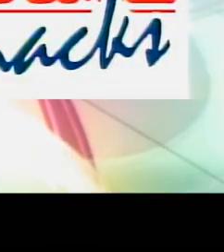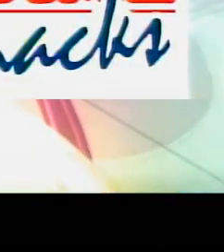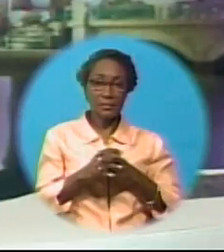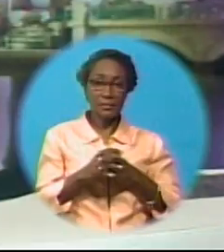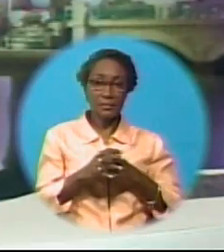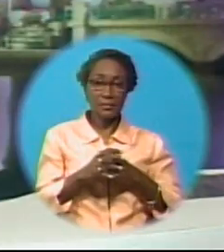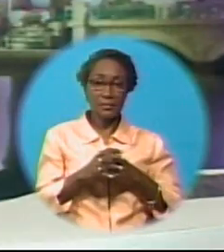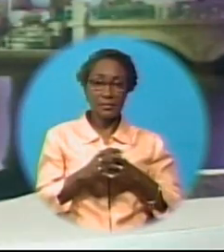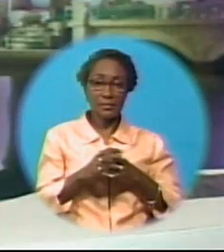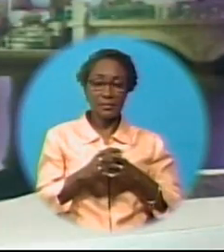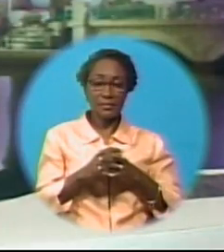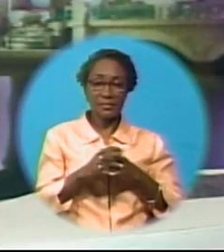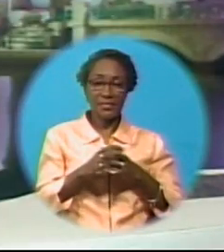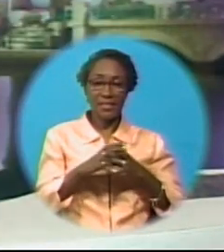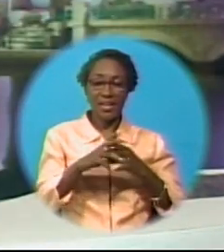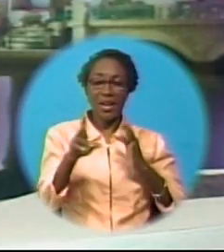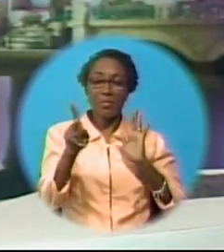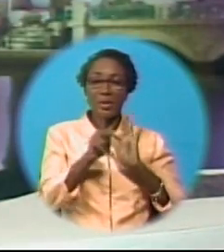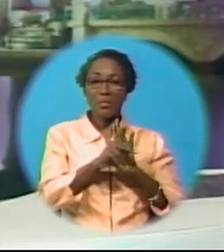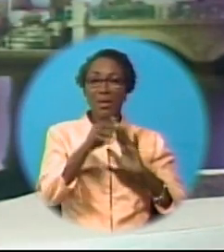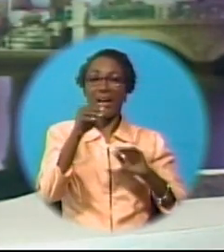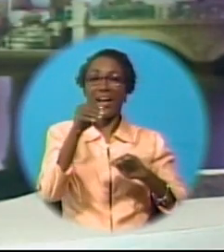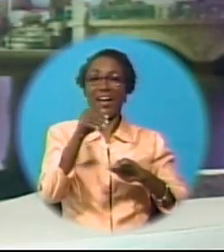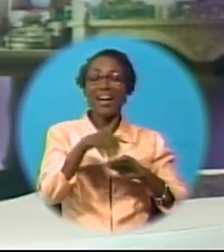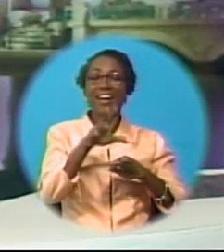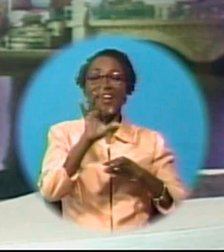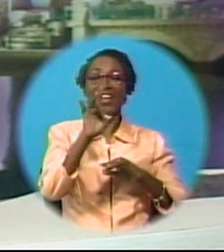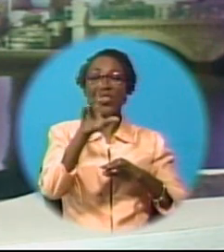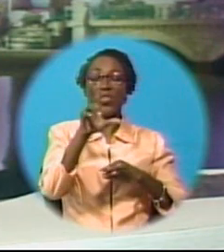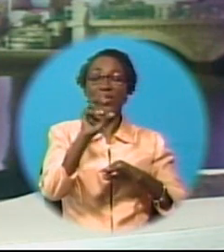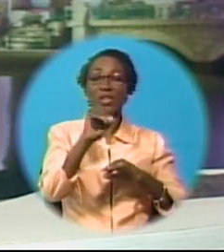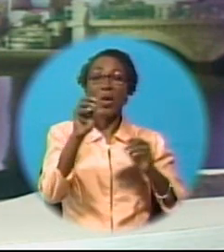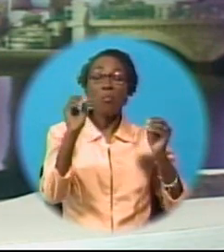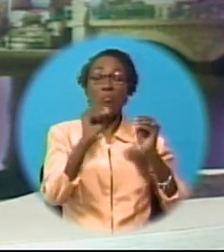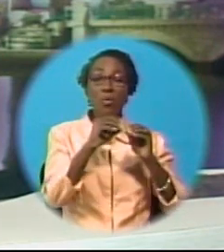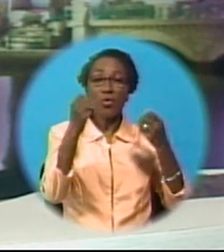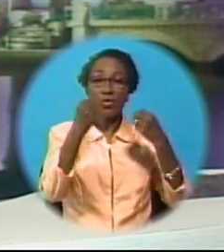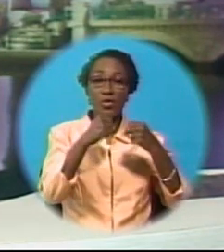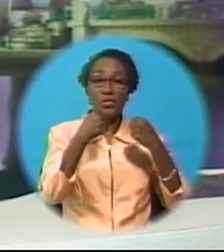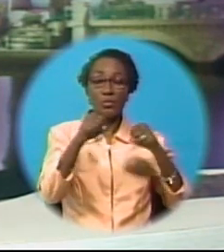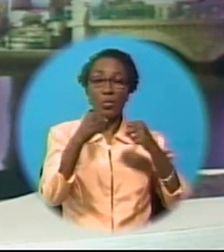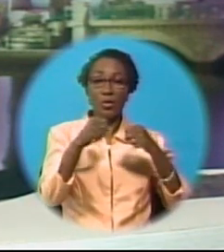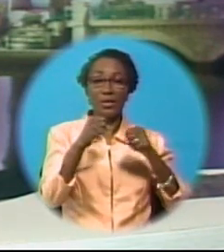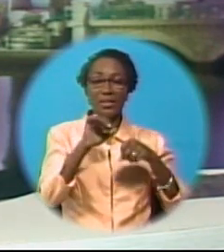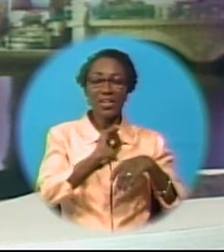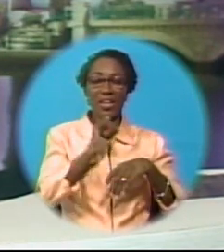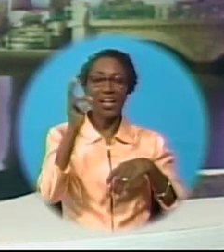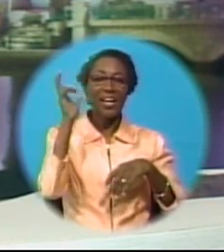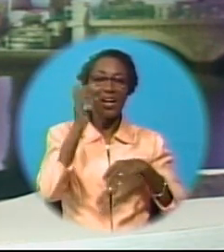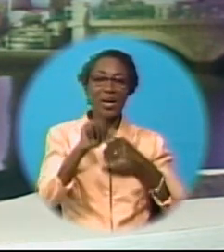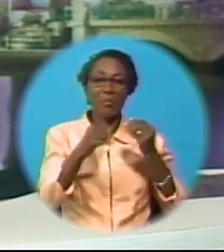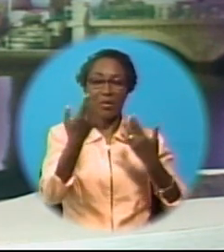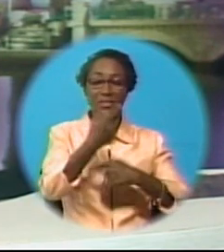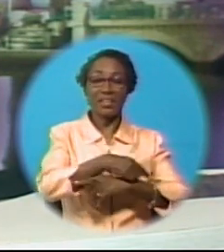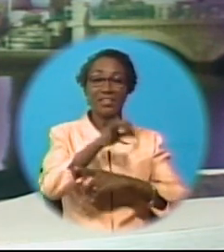Snacks. I'll be back at 8:30 with more sports, where we'll hear what happened in today's IPL. But up